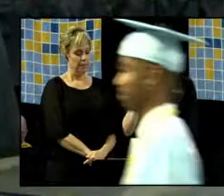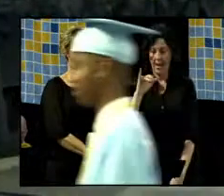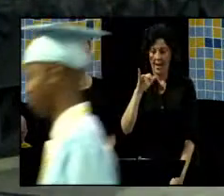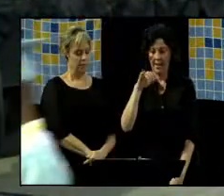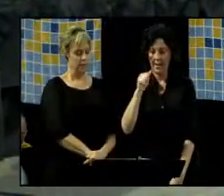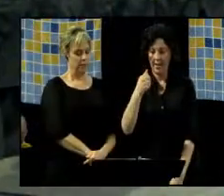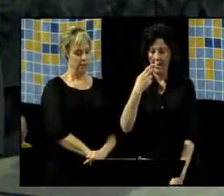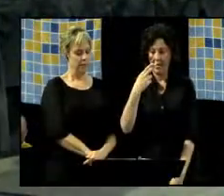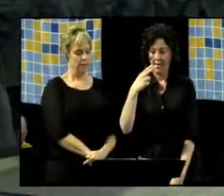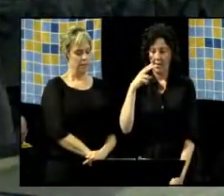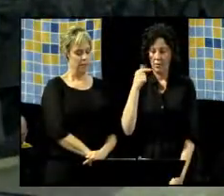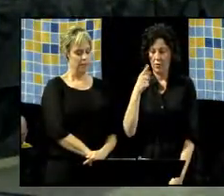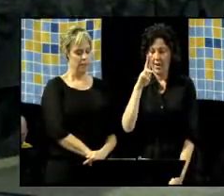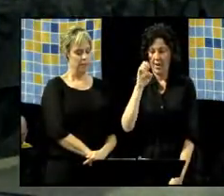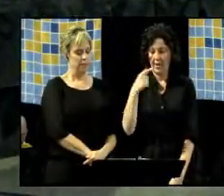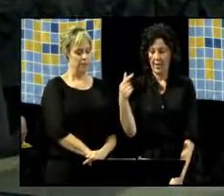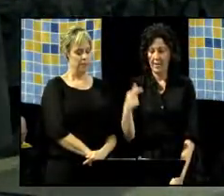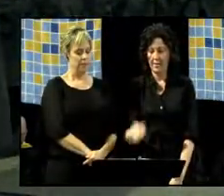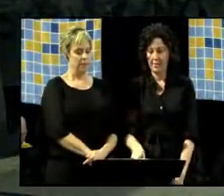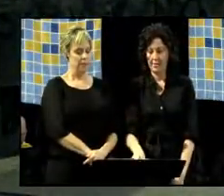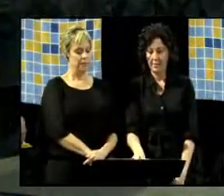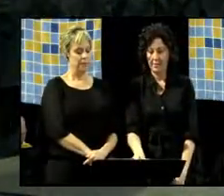Trishelle Demetria Gutierrez.